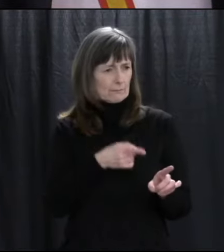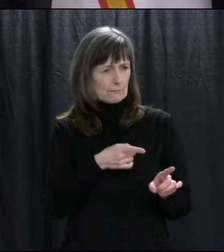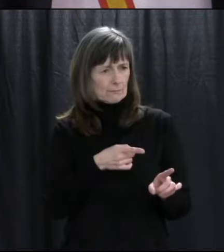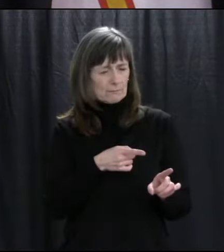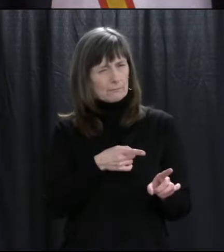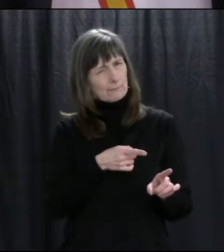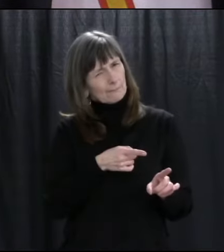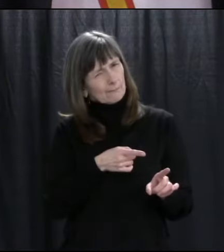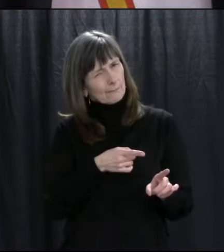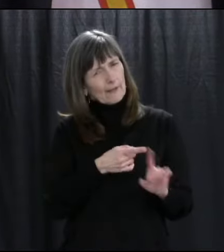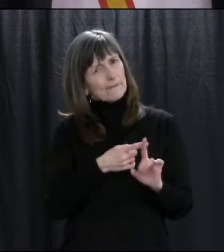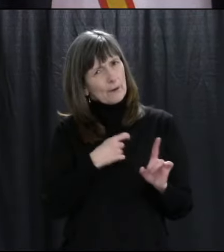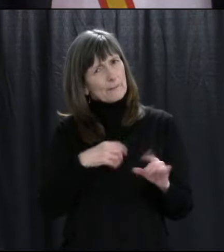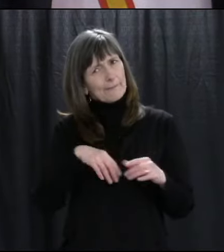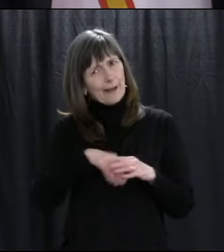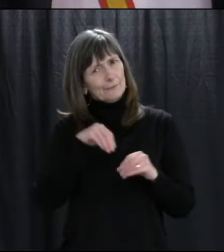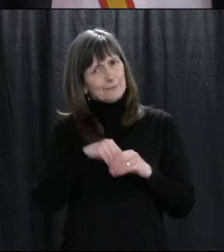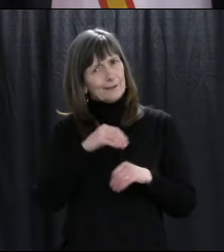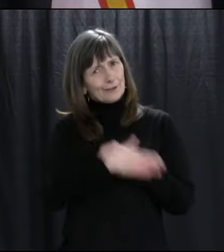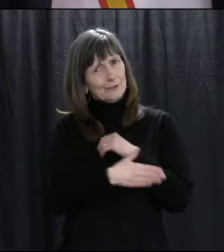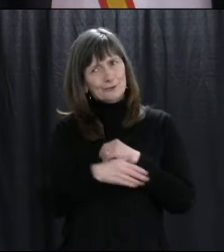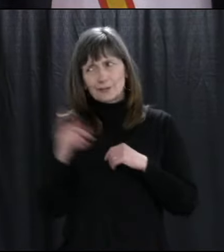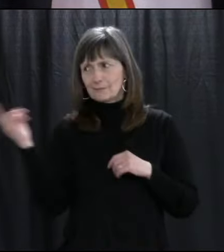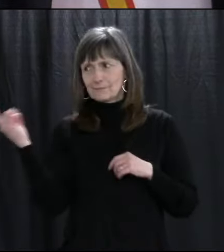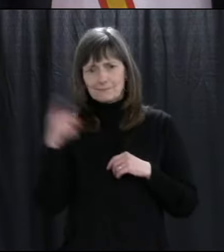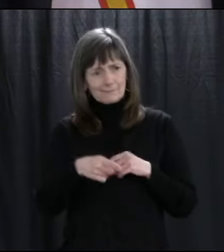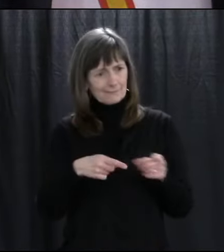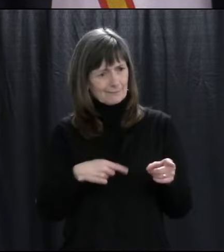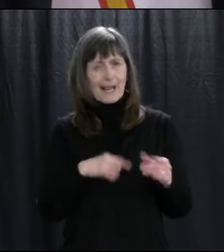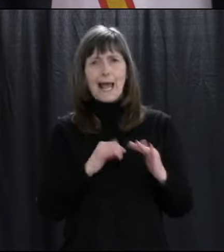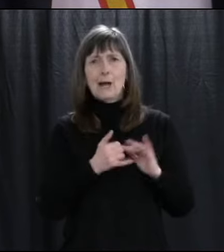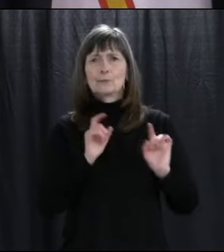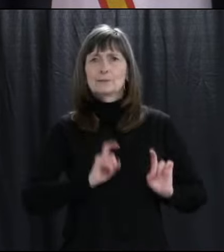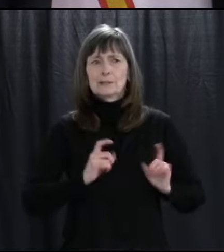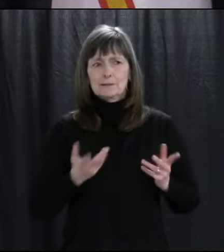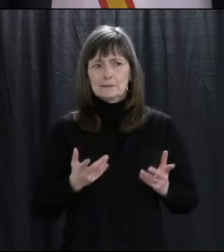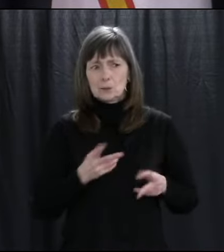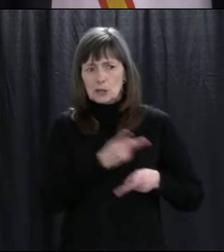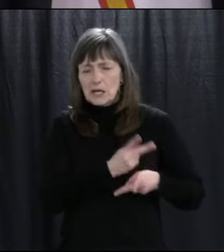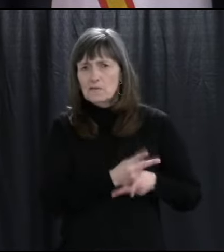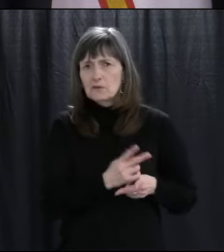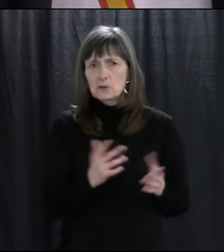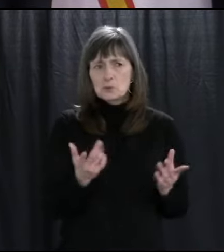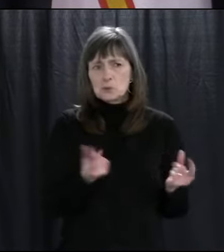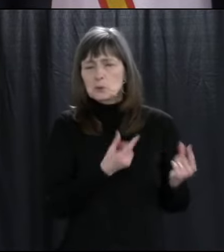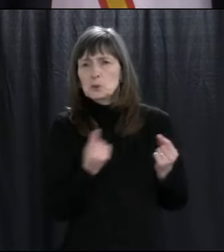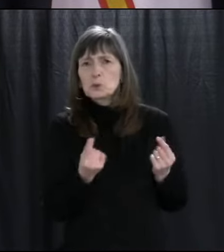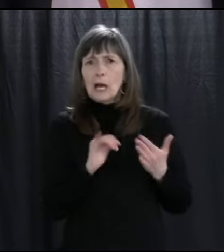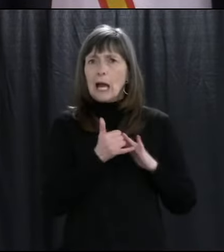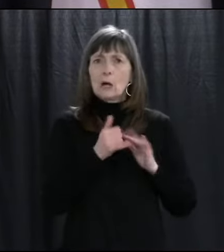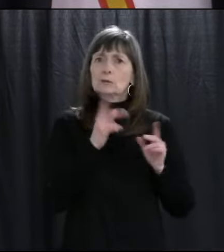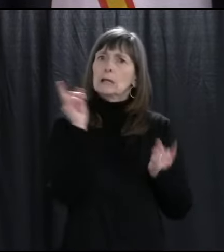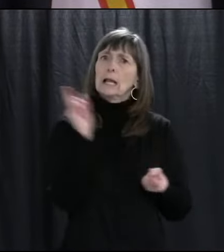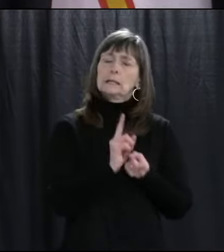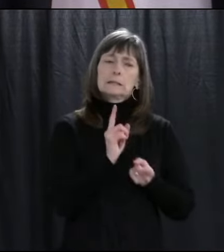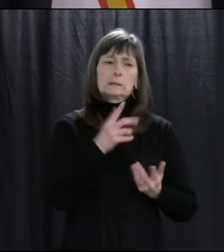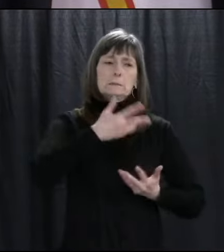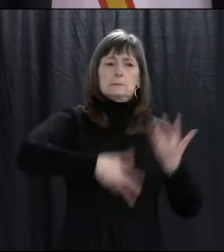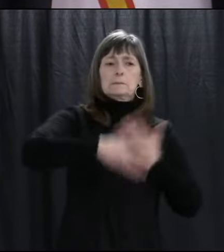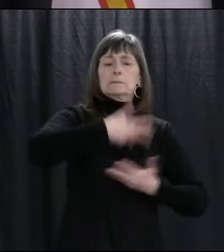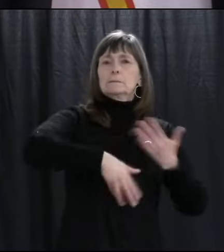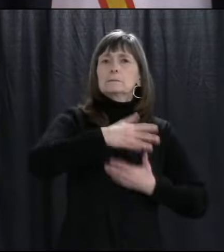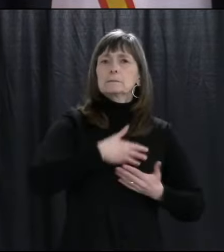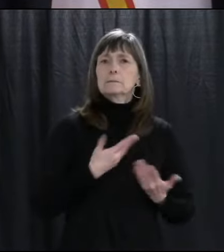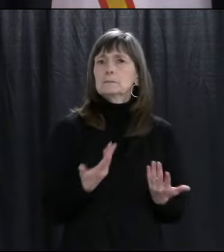because they're obviously flying in from outside the country? And what measures are in place in order to make sure that there isn't that interaction then between them and the